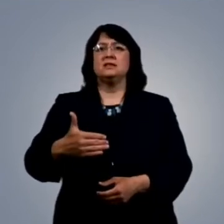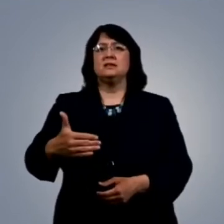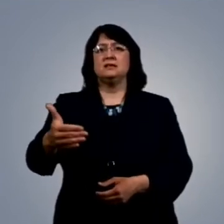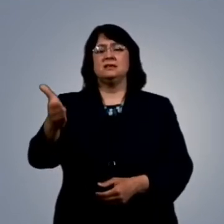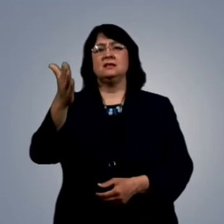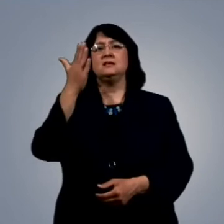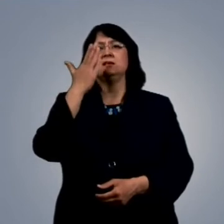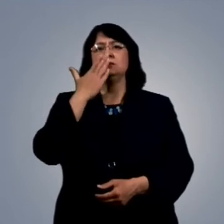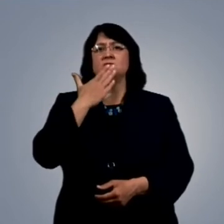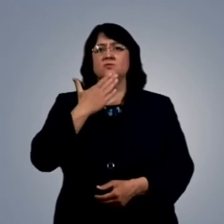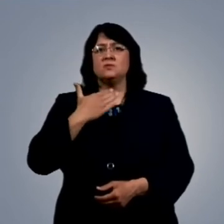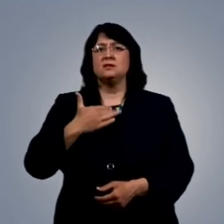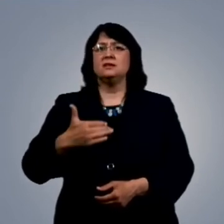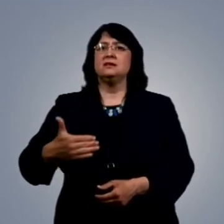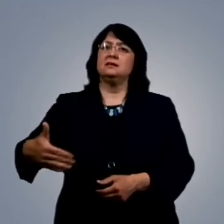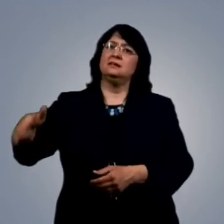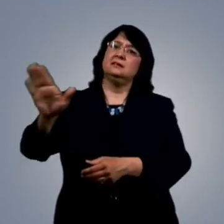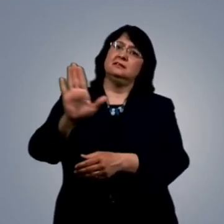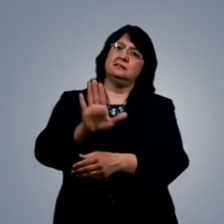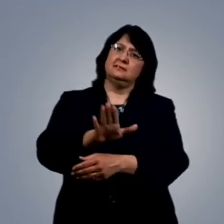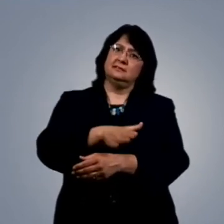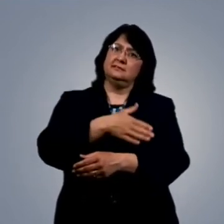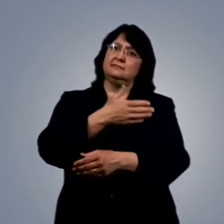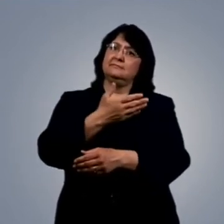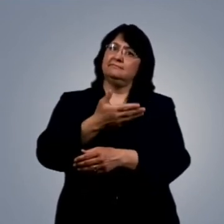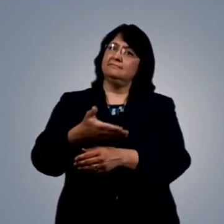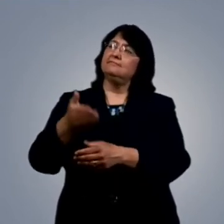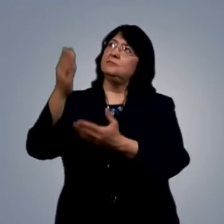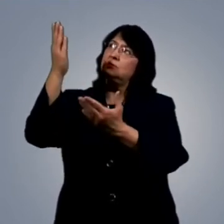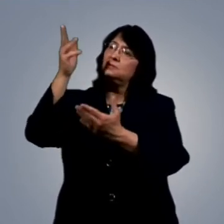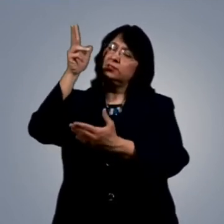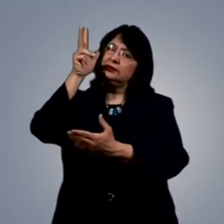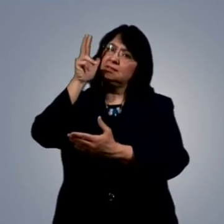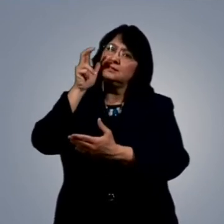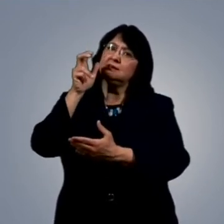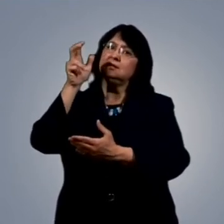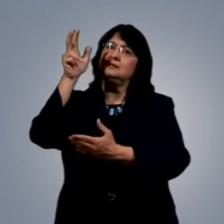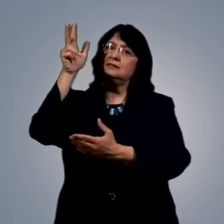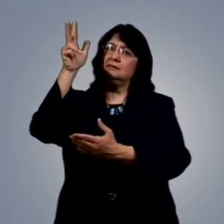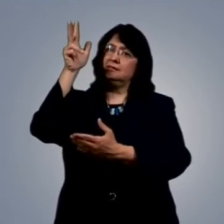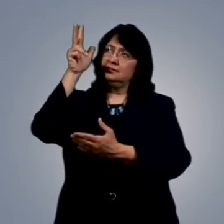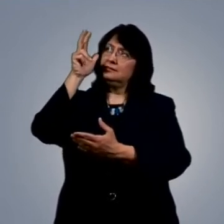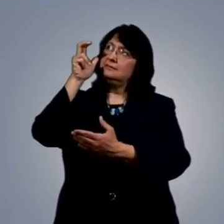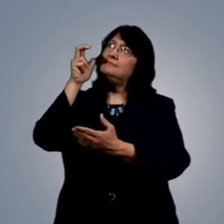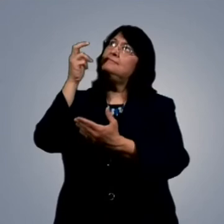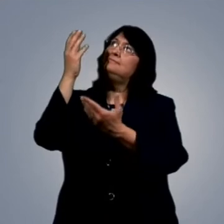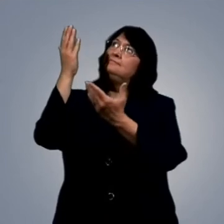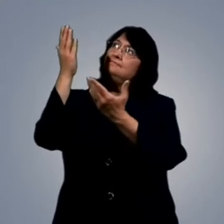sweet, sweet sound in